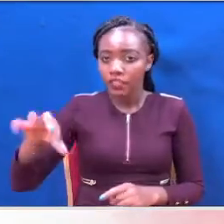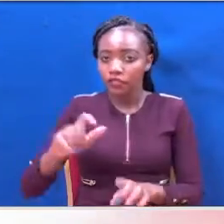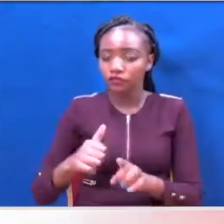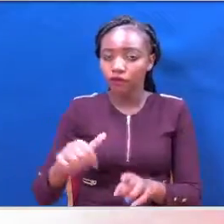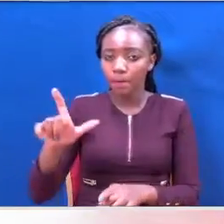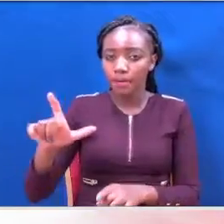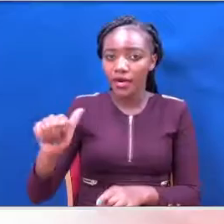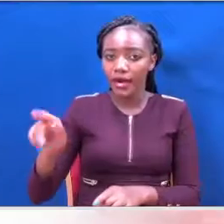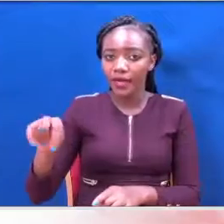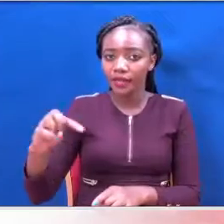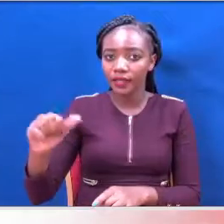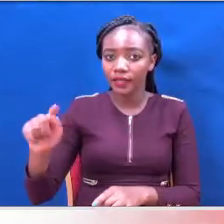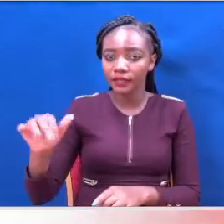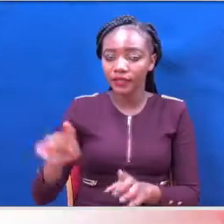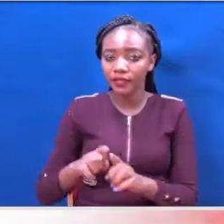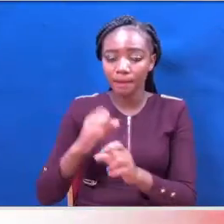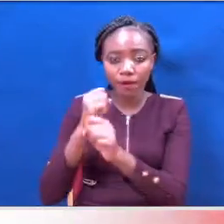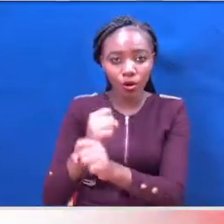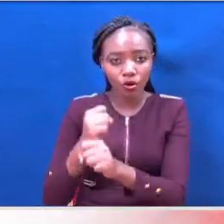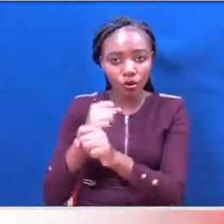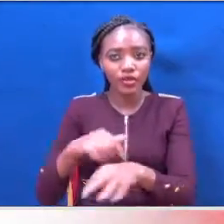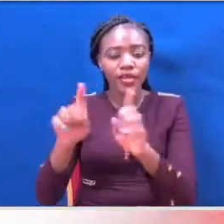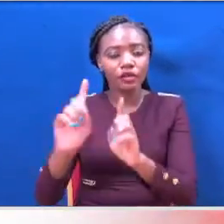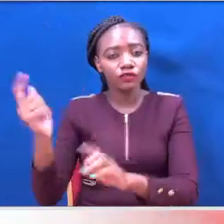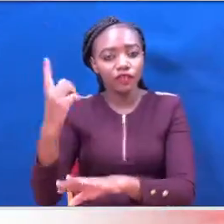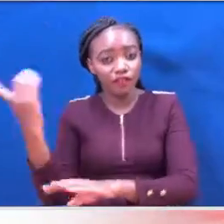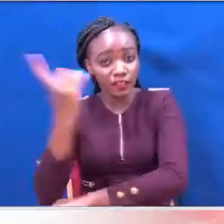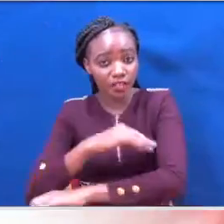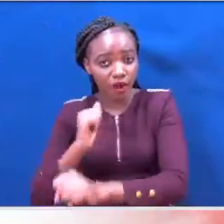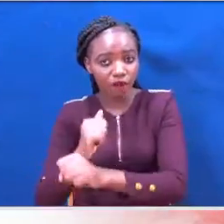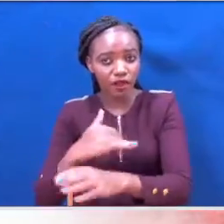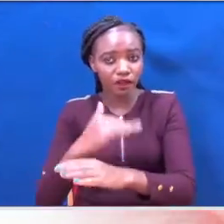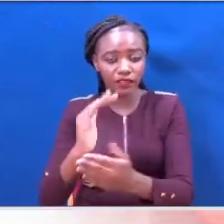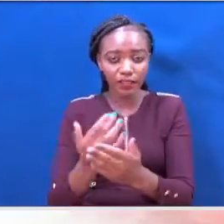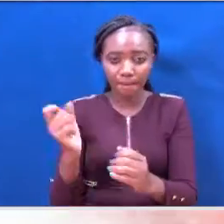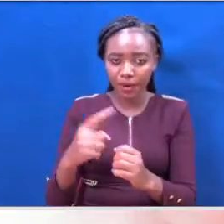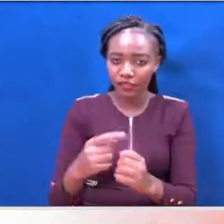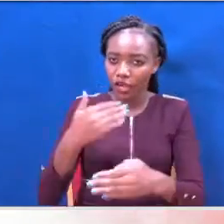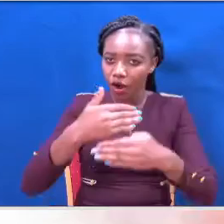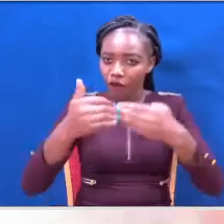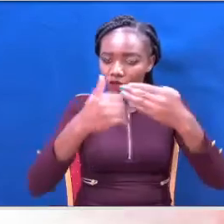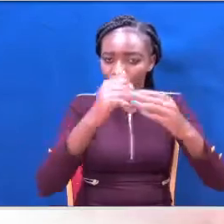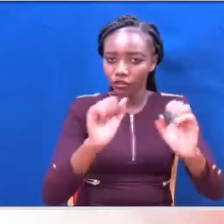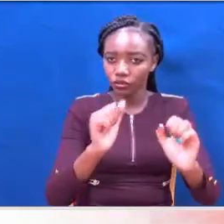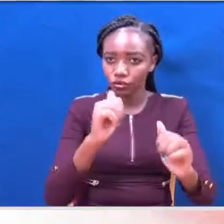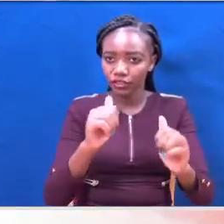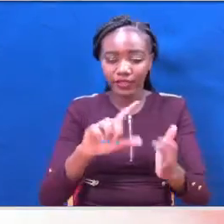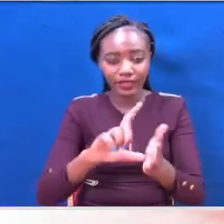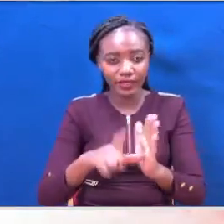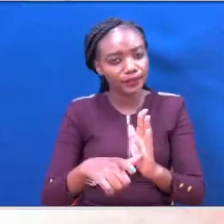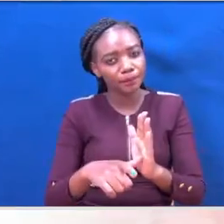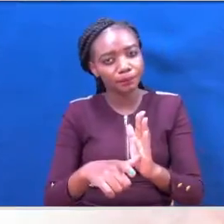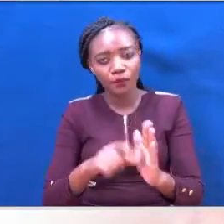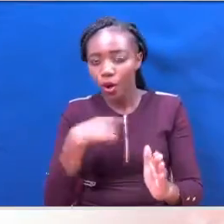routes. On its first day of operation, after months of construction that culminated into this tour by President